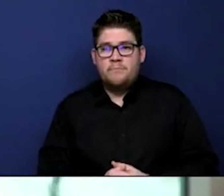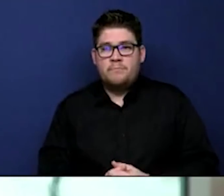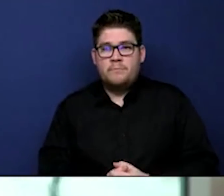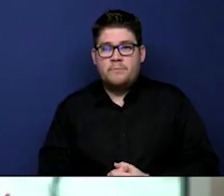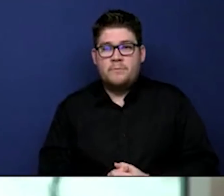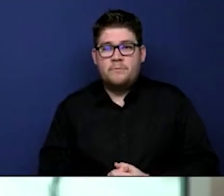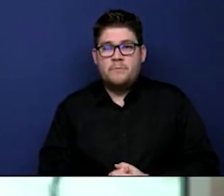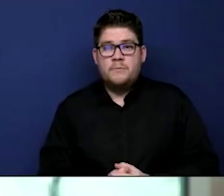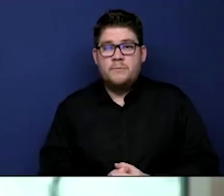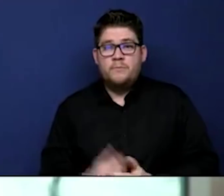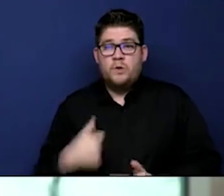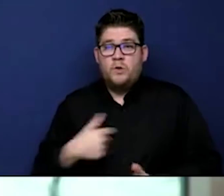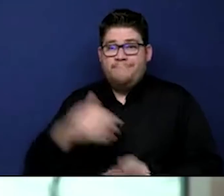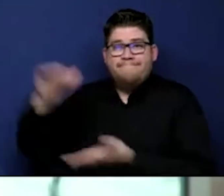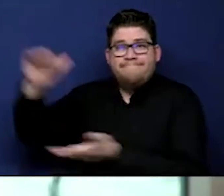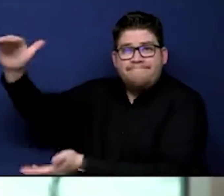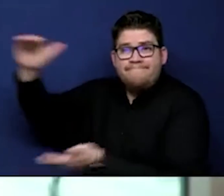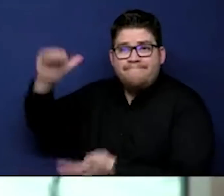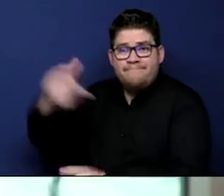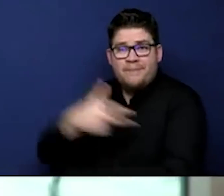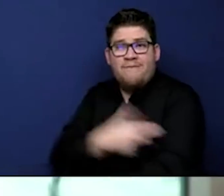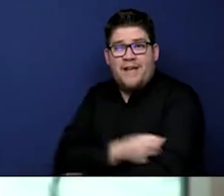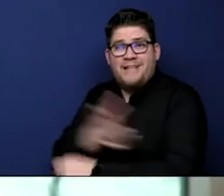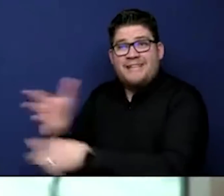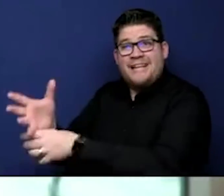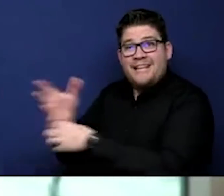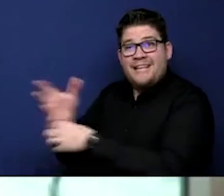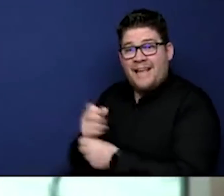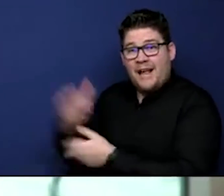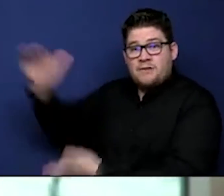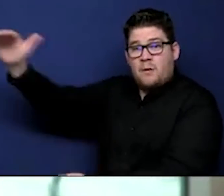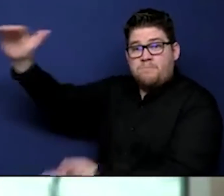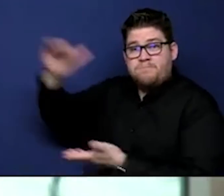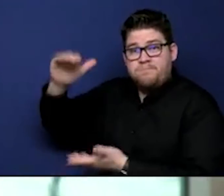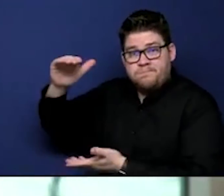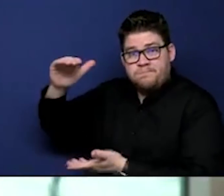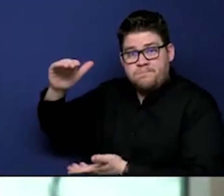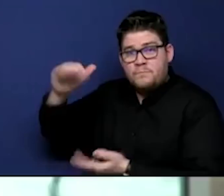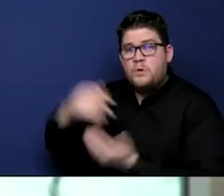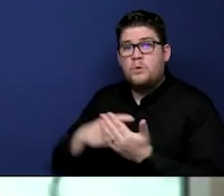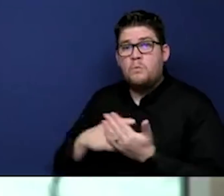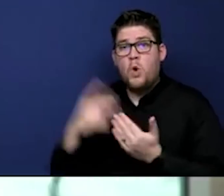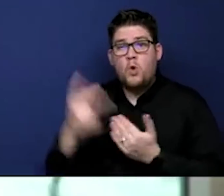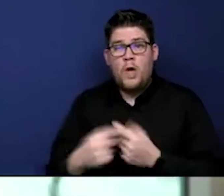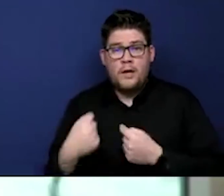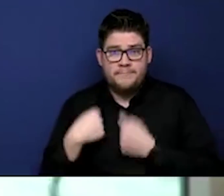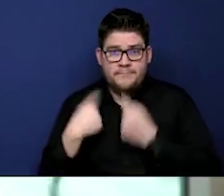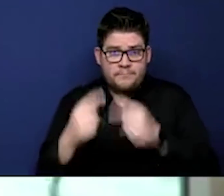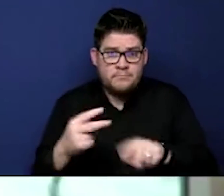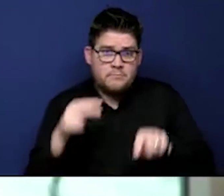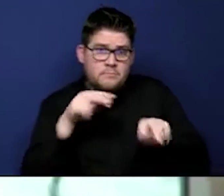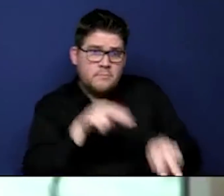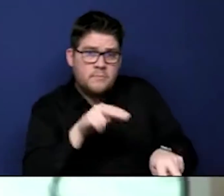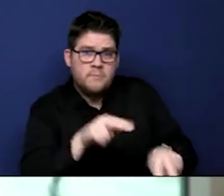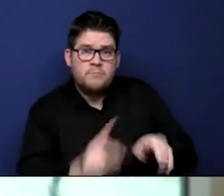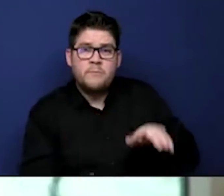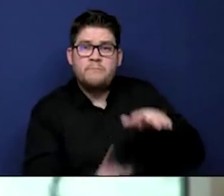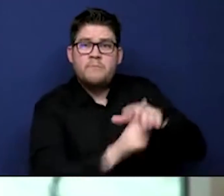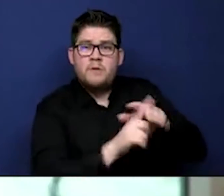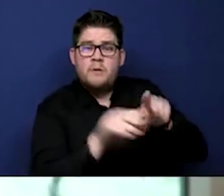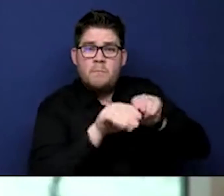say that with the initial amount that we did receive and with our program that we have been from the very beginning looking